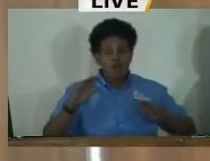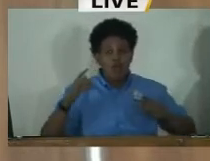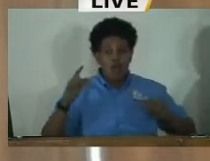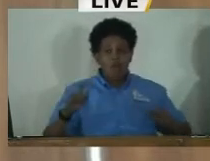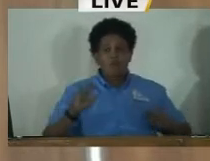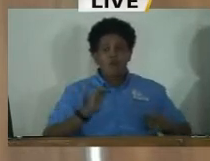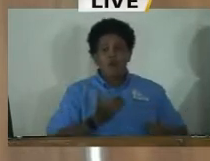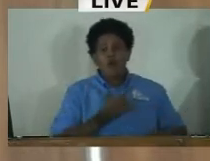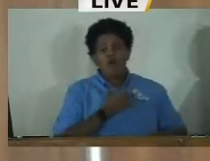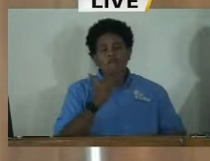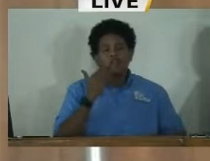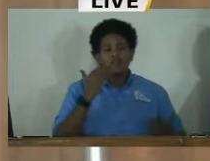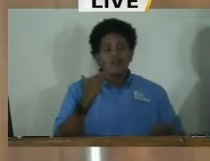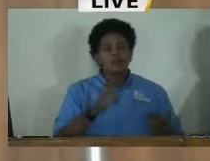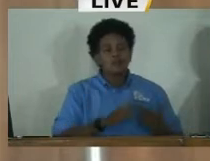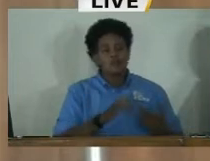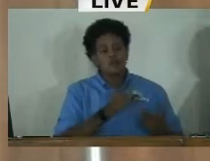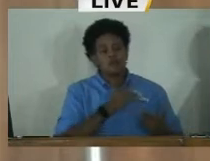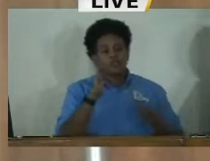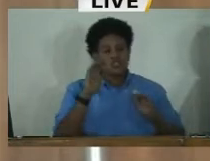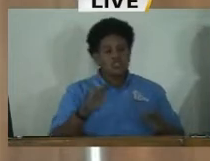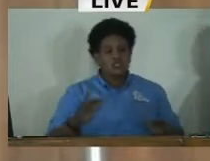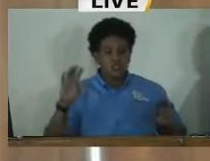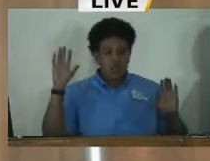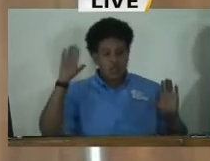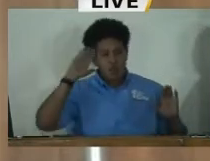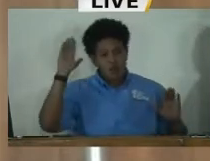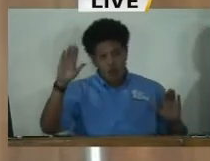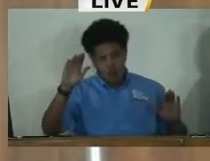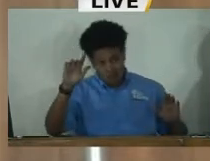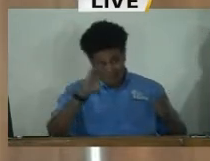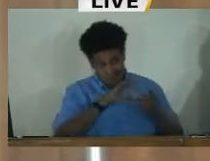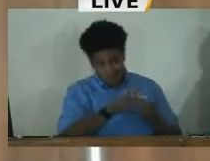our heartfelt thanks and appreciation goes out to all of you.